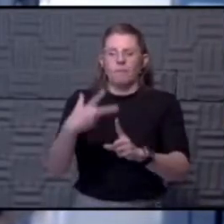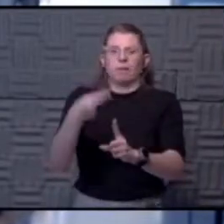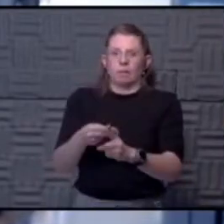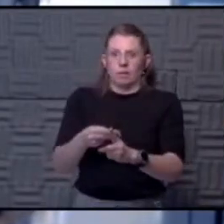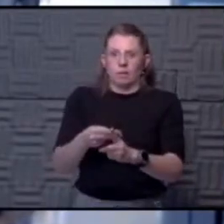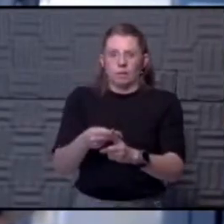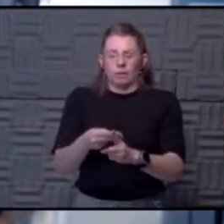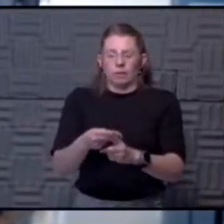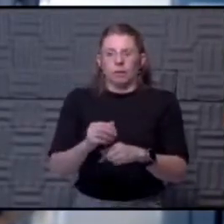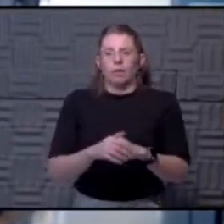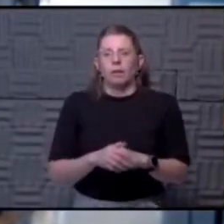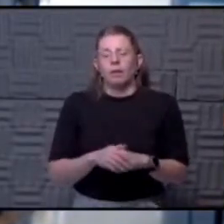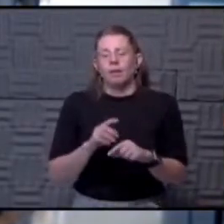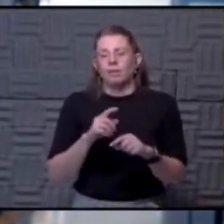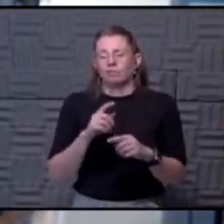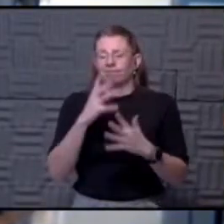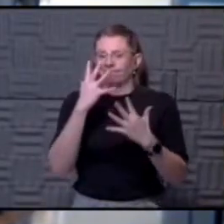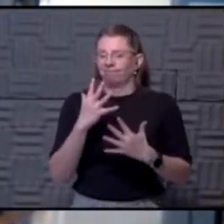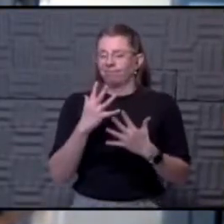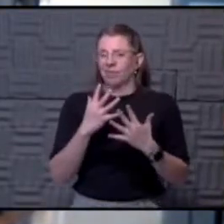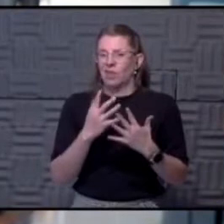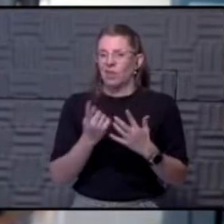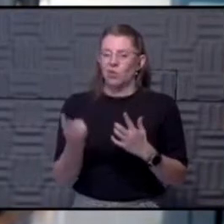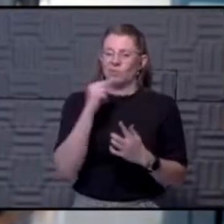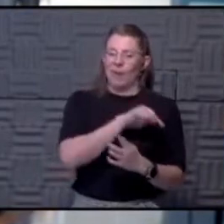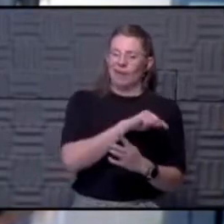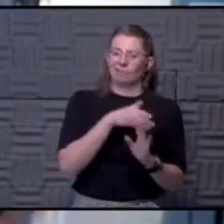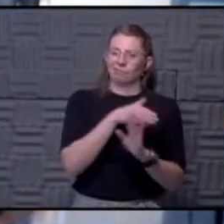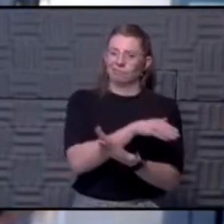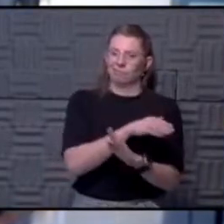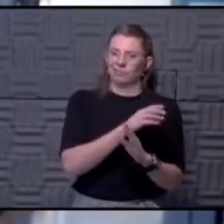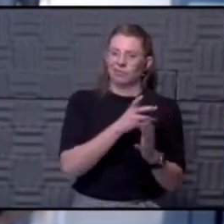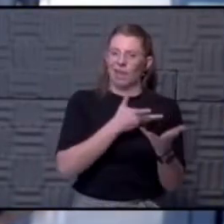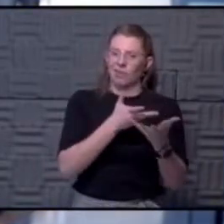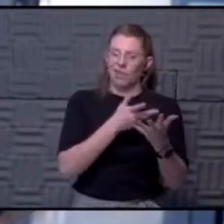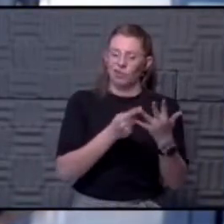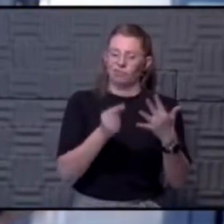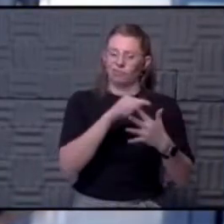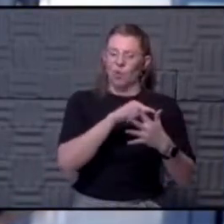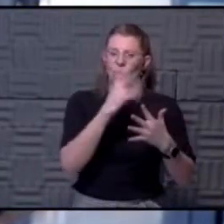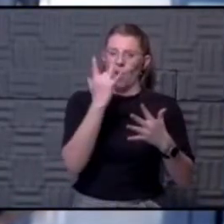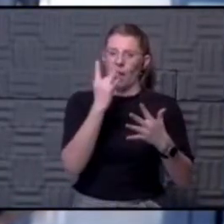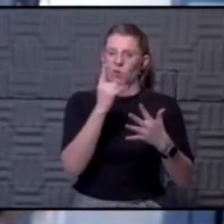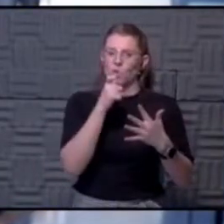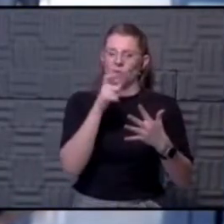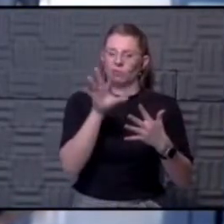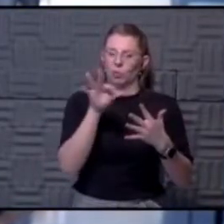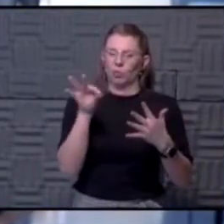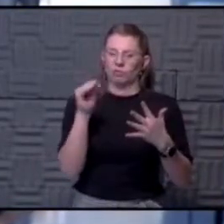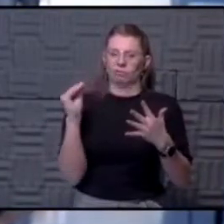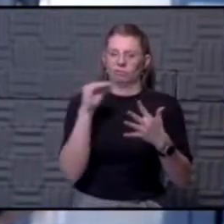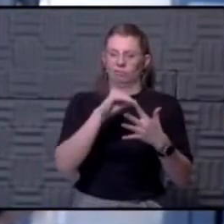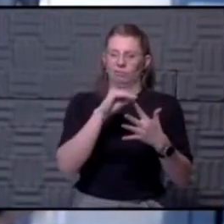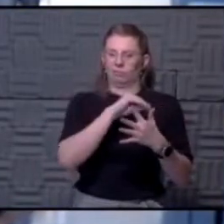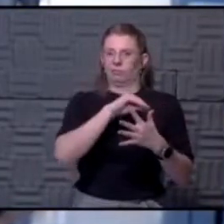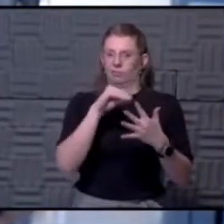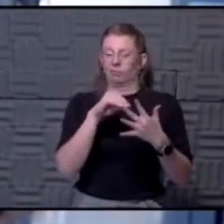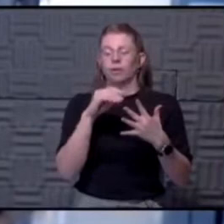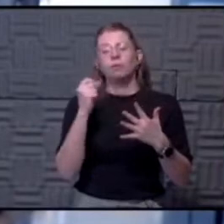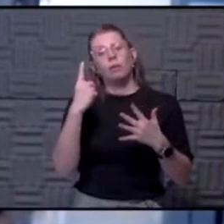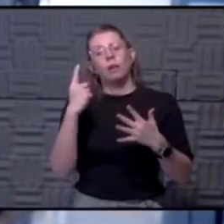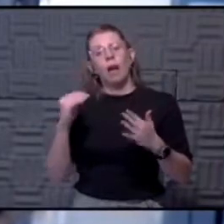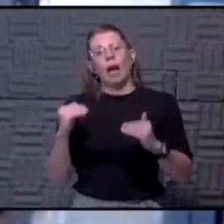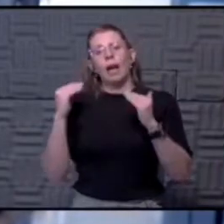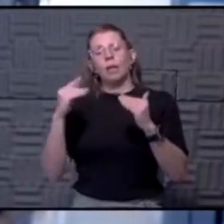earlier conversation, unfortunately, but at least I can assure you that it's well recognized that is a high-risk group within